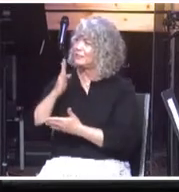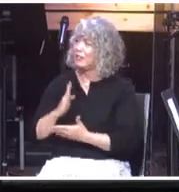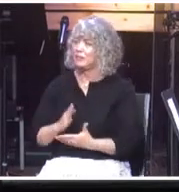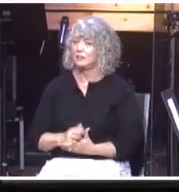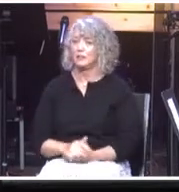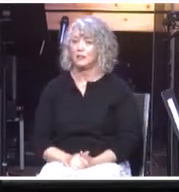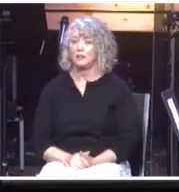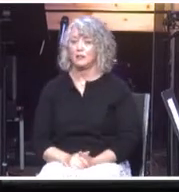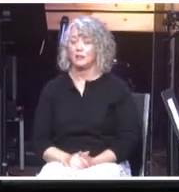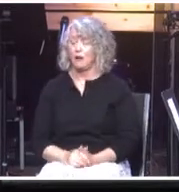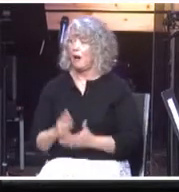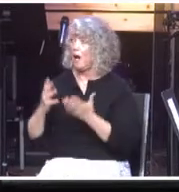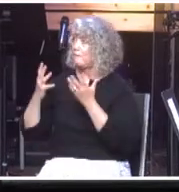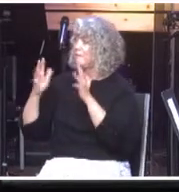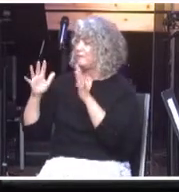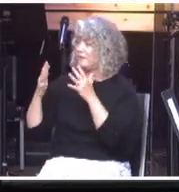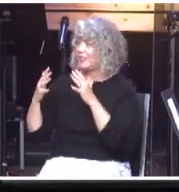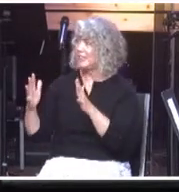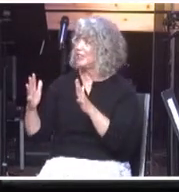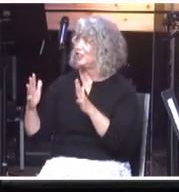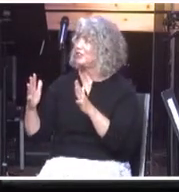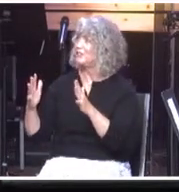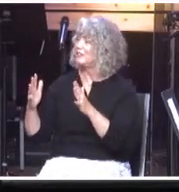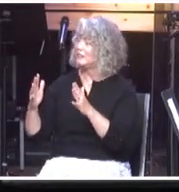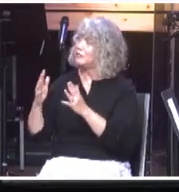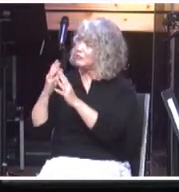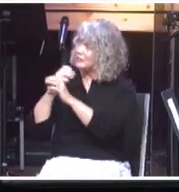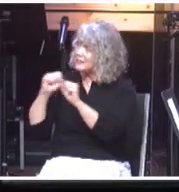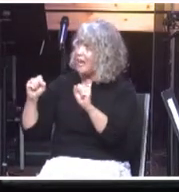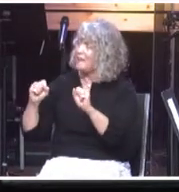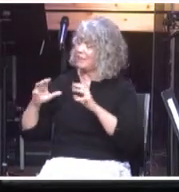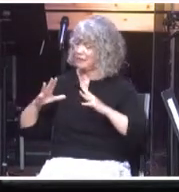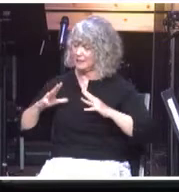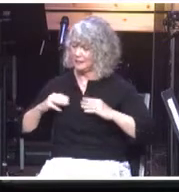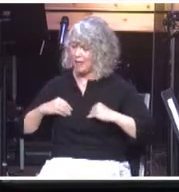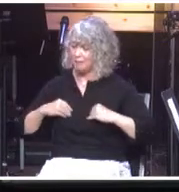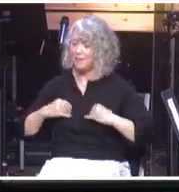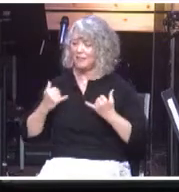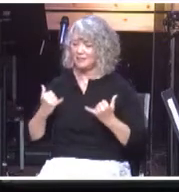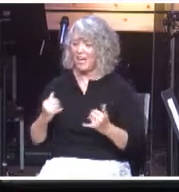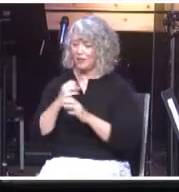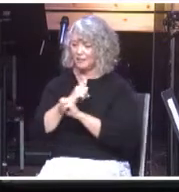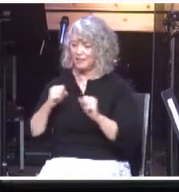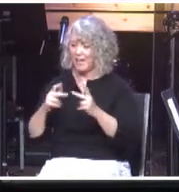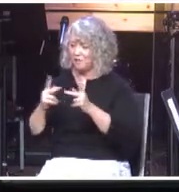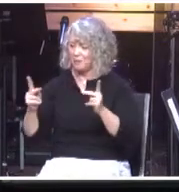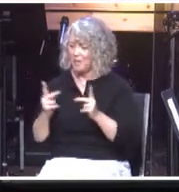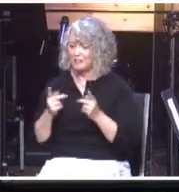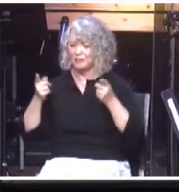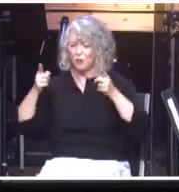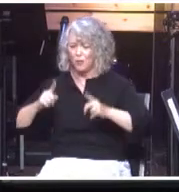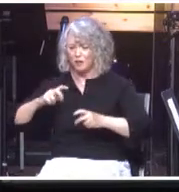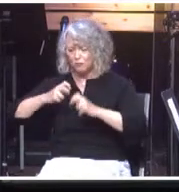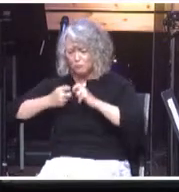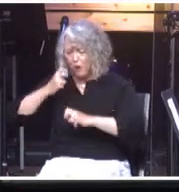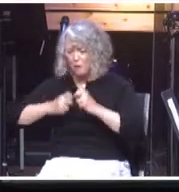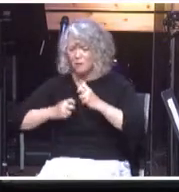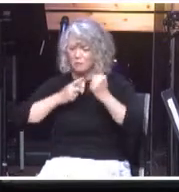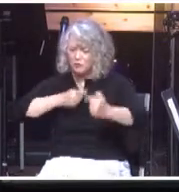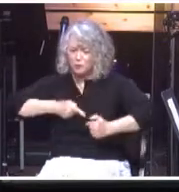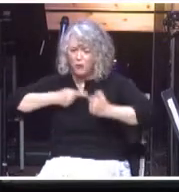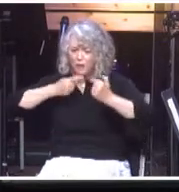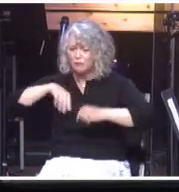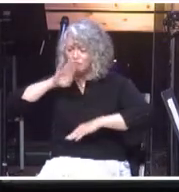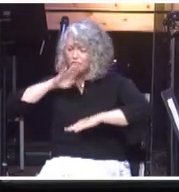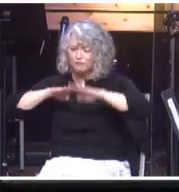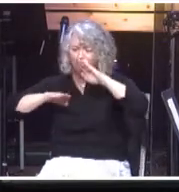For they have been given a place of refuge, even in the midst of the trials and obstacles in life that